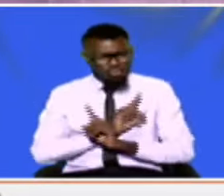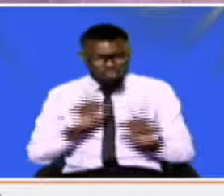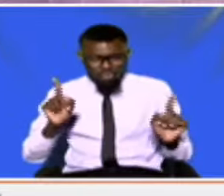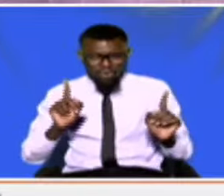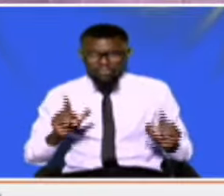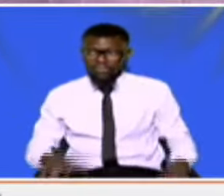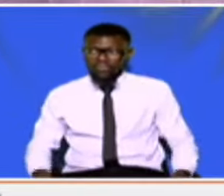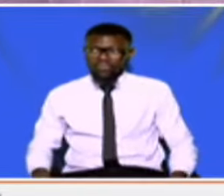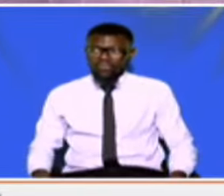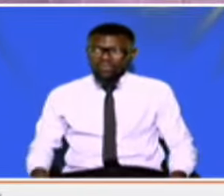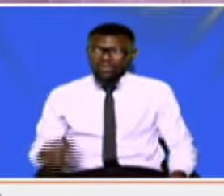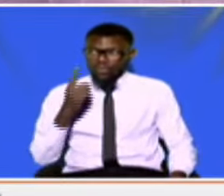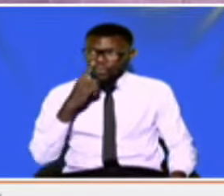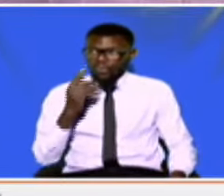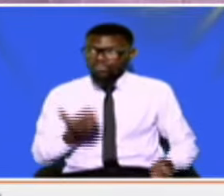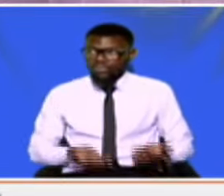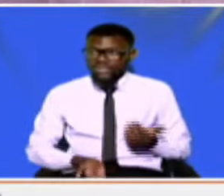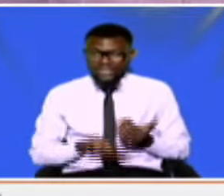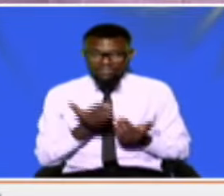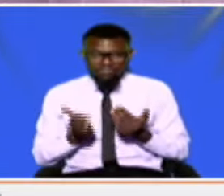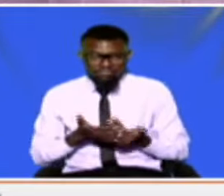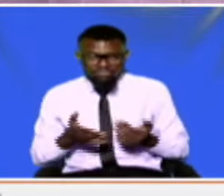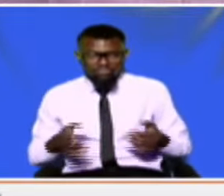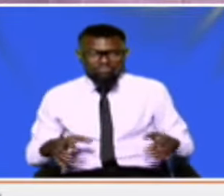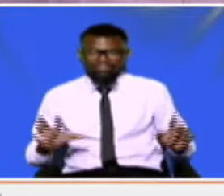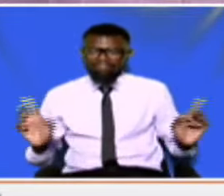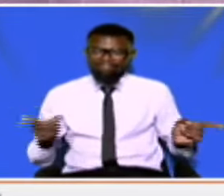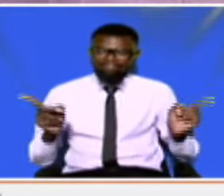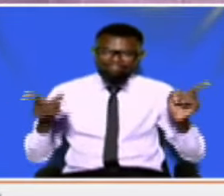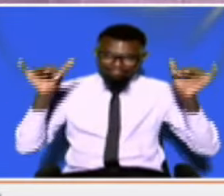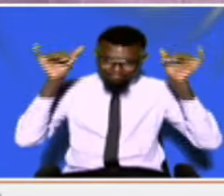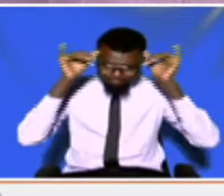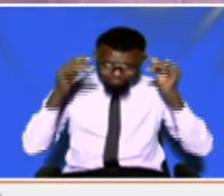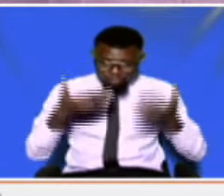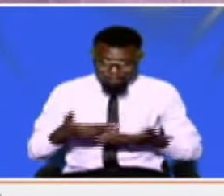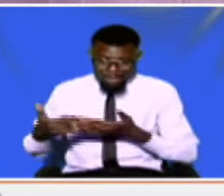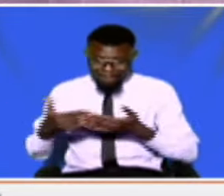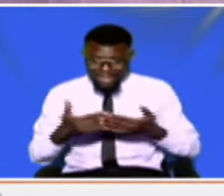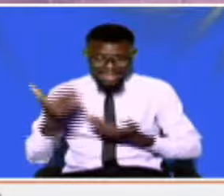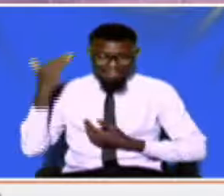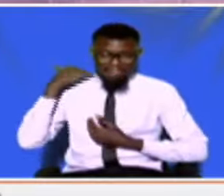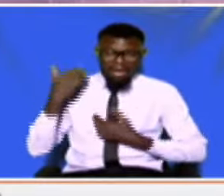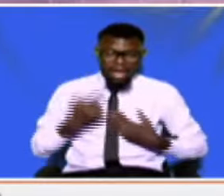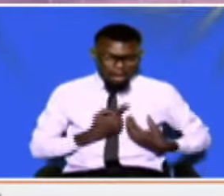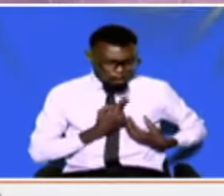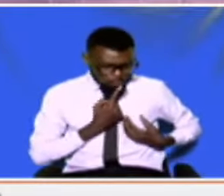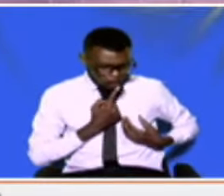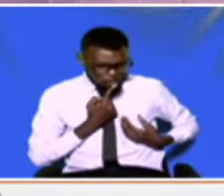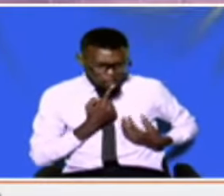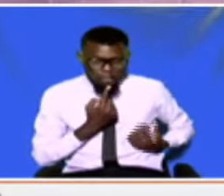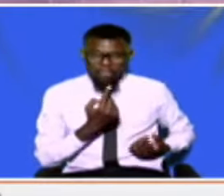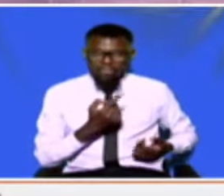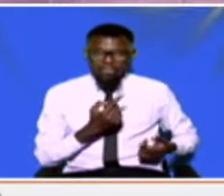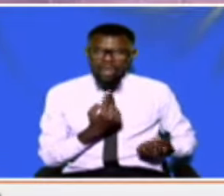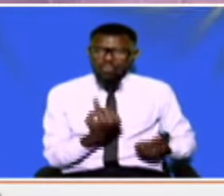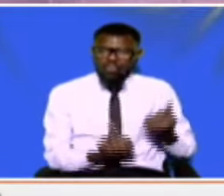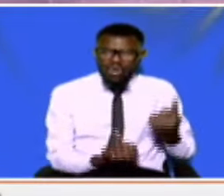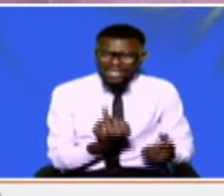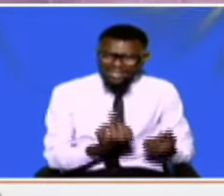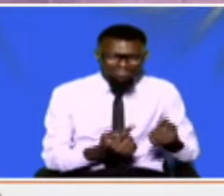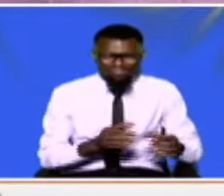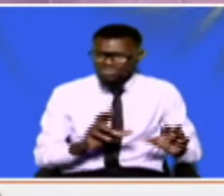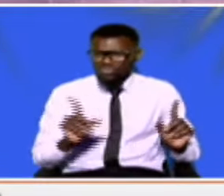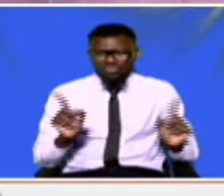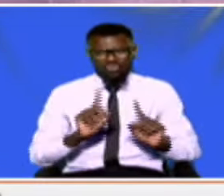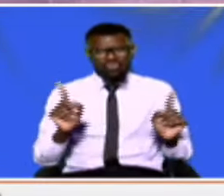at home, taking care of cattle and babies behind their back, another one breastfeeding and cooking. We